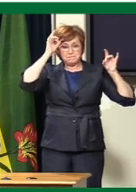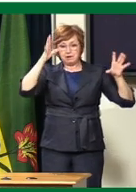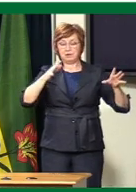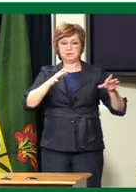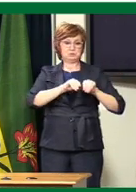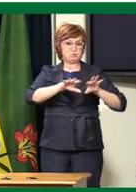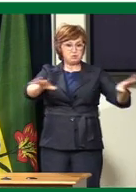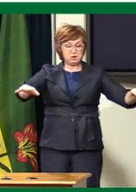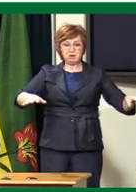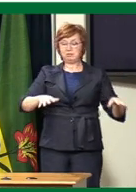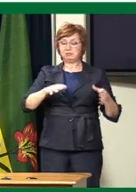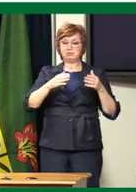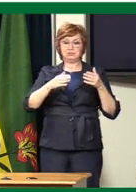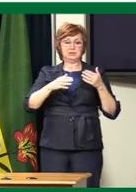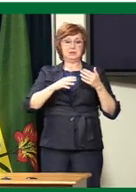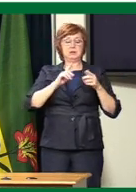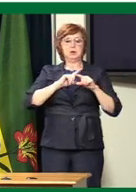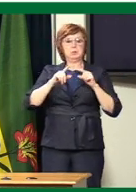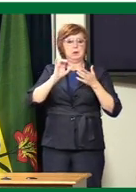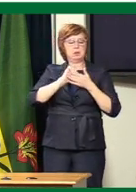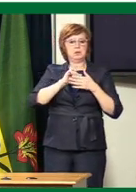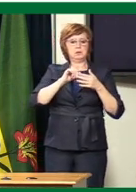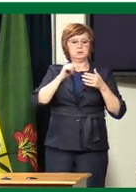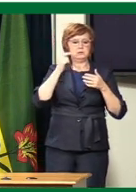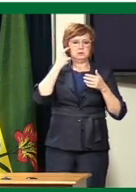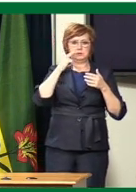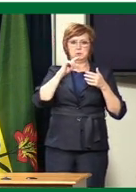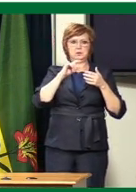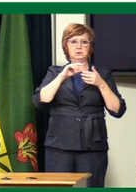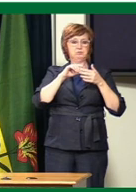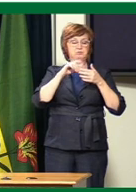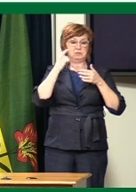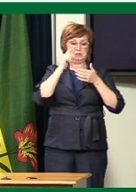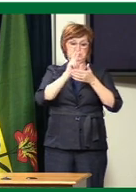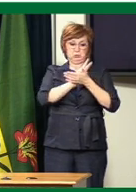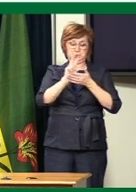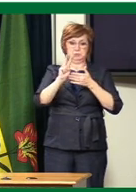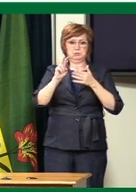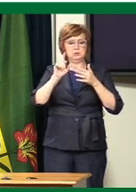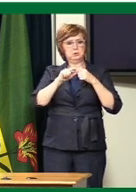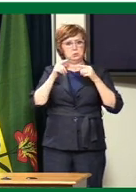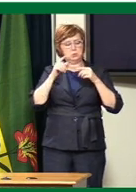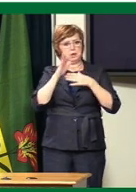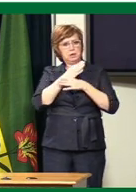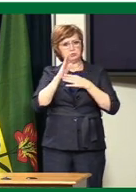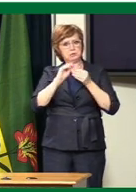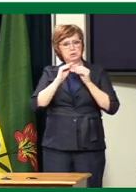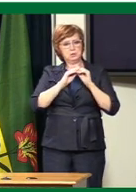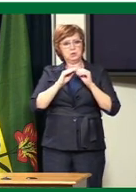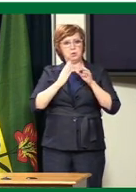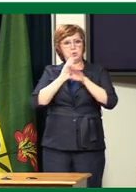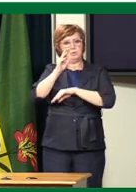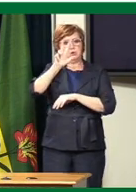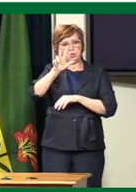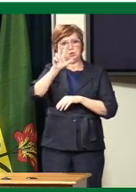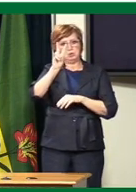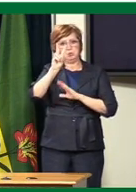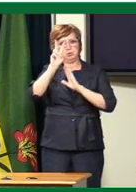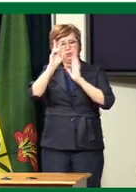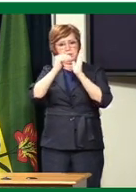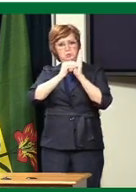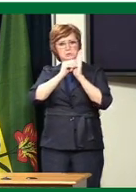day. If we take that over a 2-week period of time and apply the average number of contacts per case, it creates more than 32,000 hours